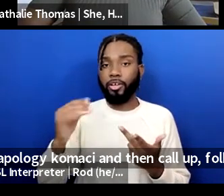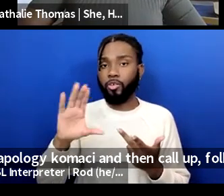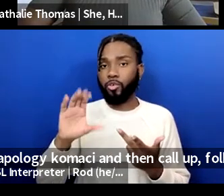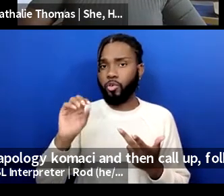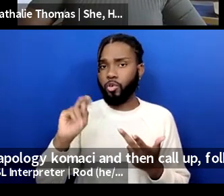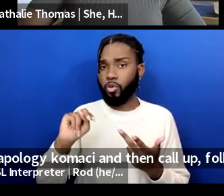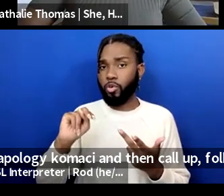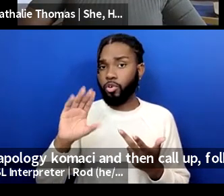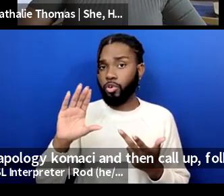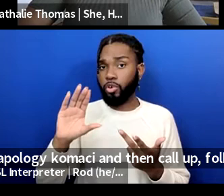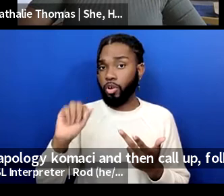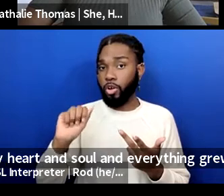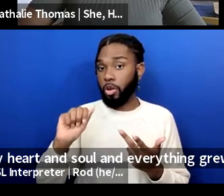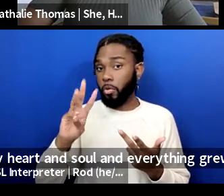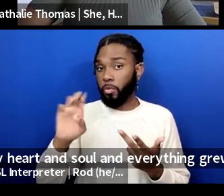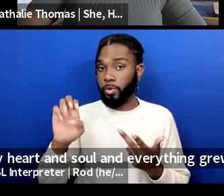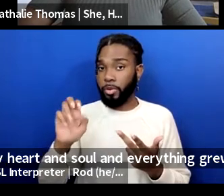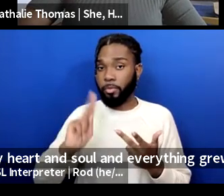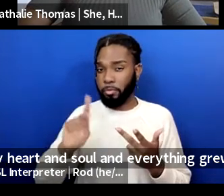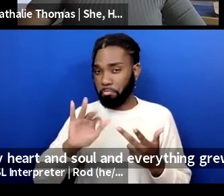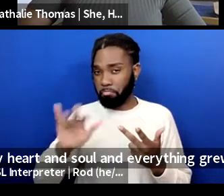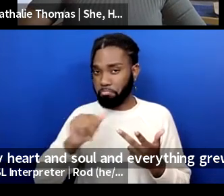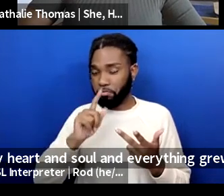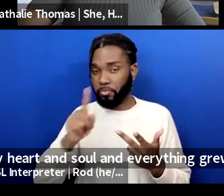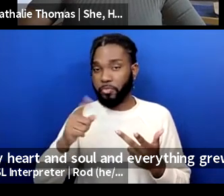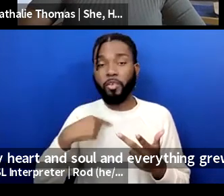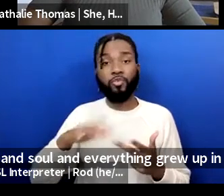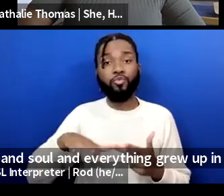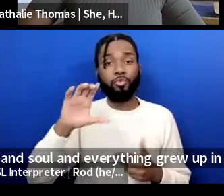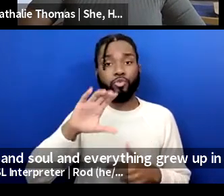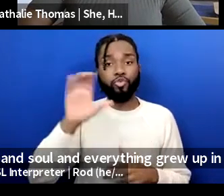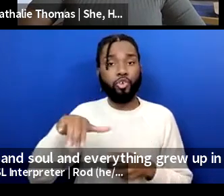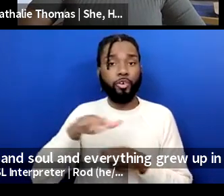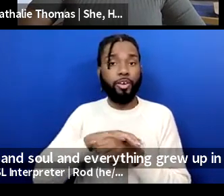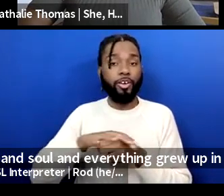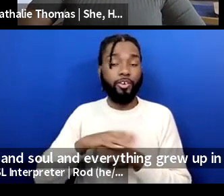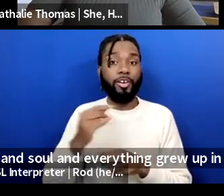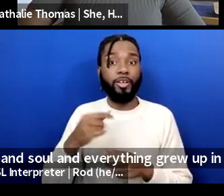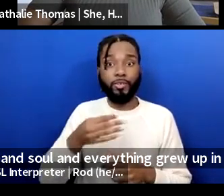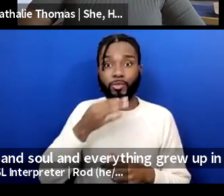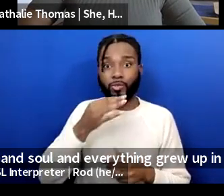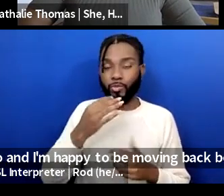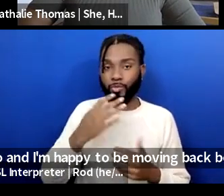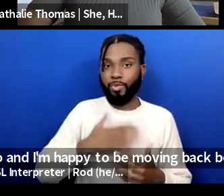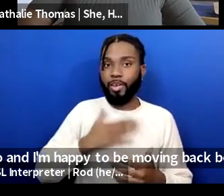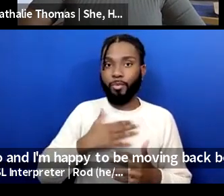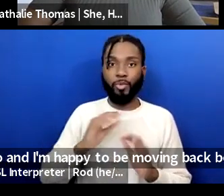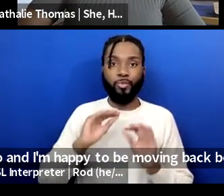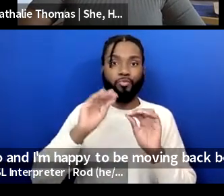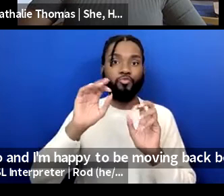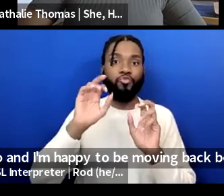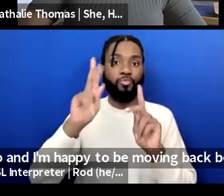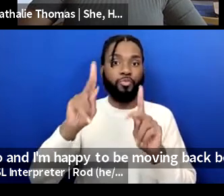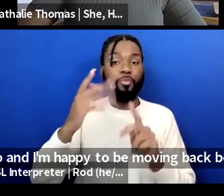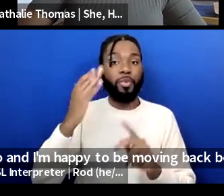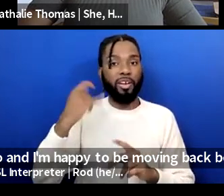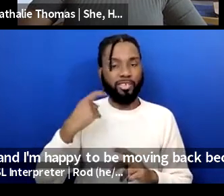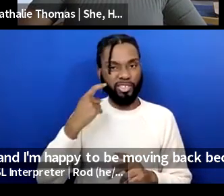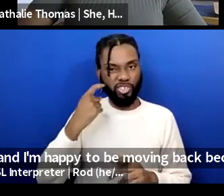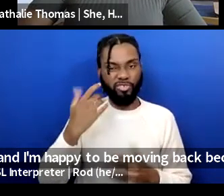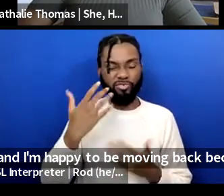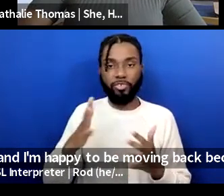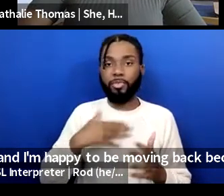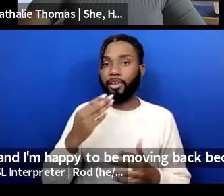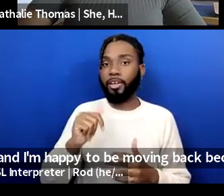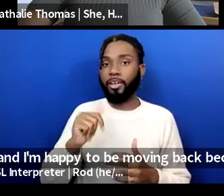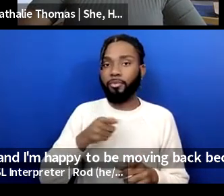soul and everything grew up in and around Chicago, and I'm happy to be moving back because I just finished my MA in